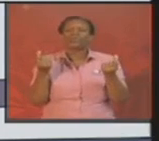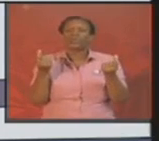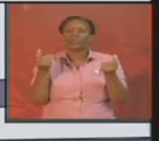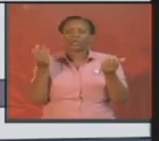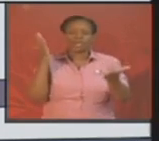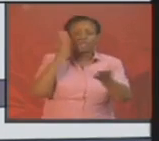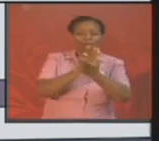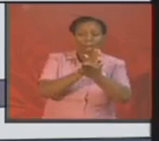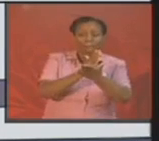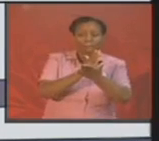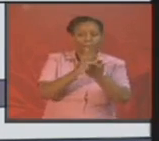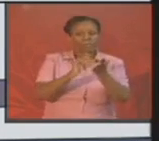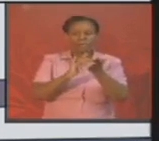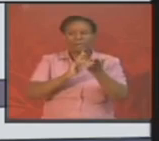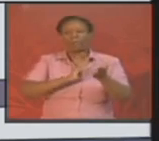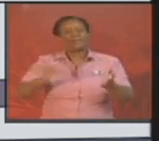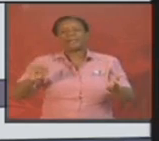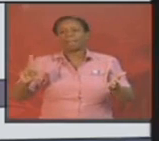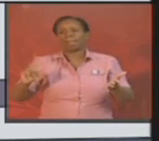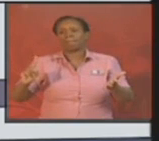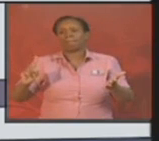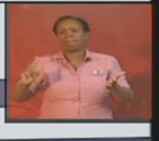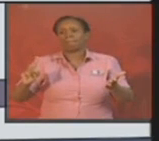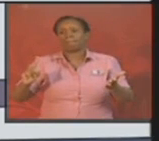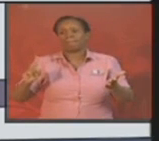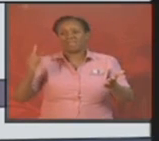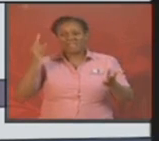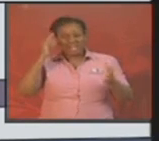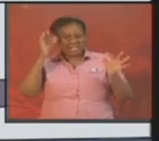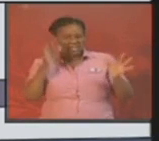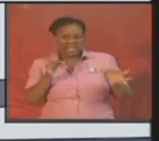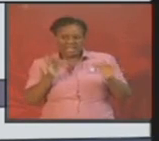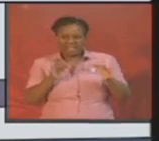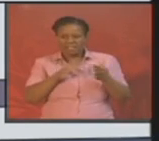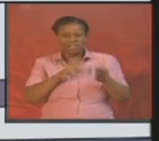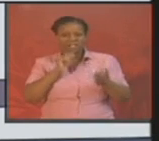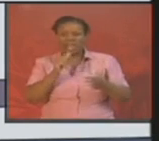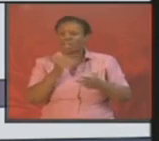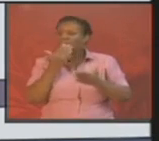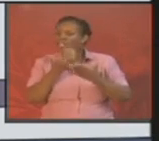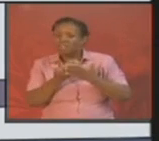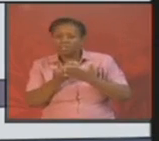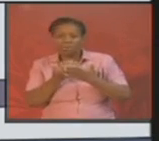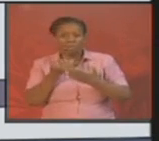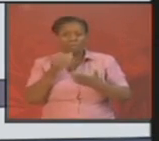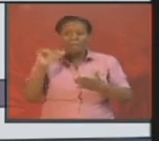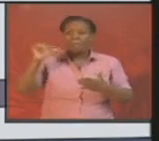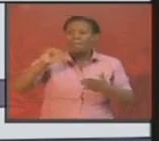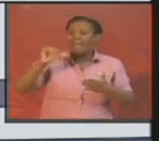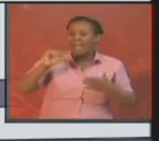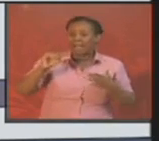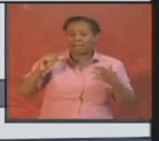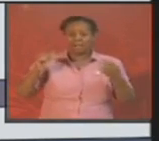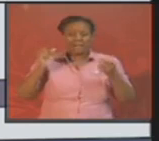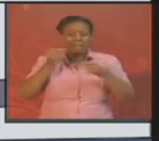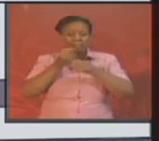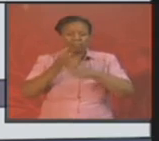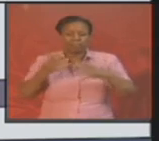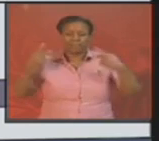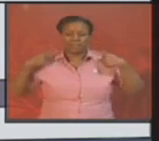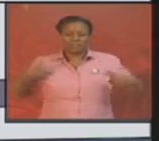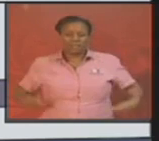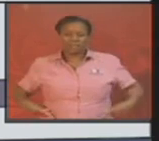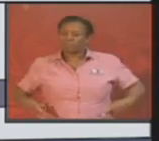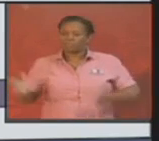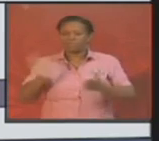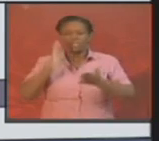it is determined that this particular drug is in fact dangerous to the consumer. Secondly, as the